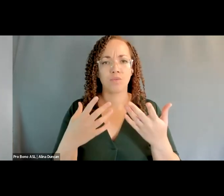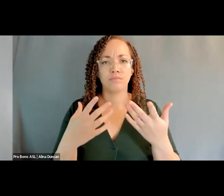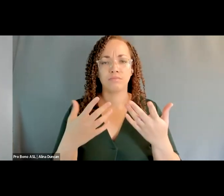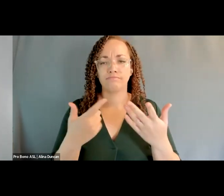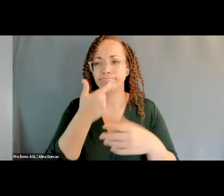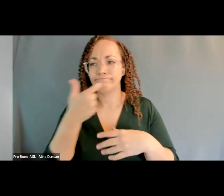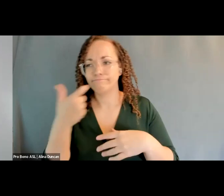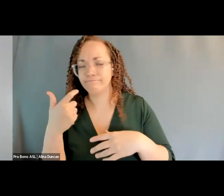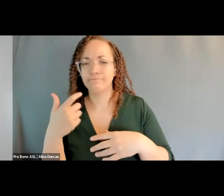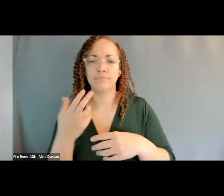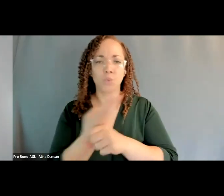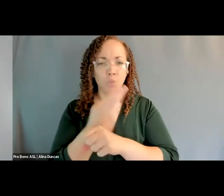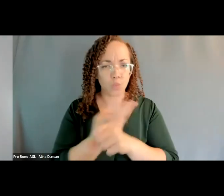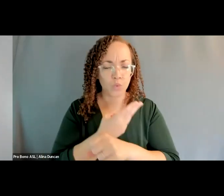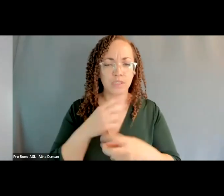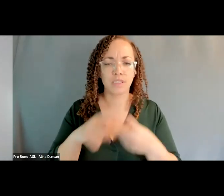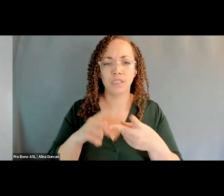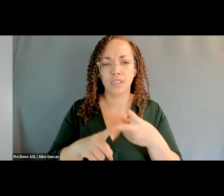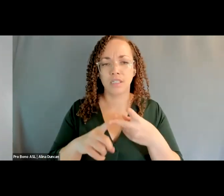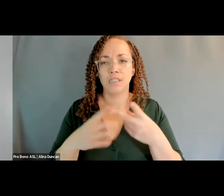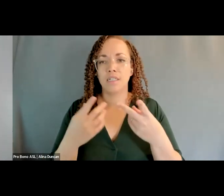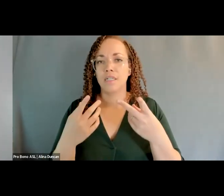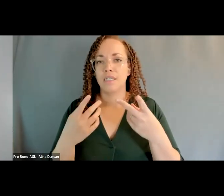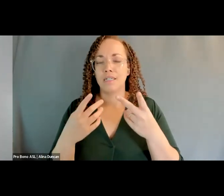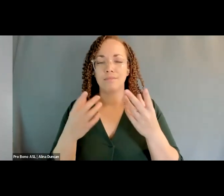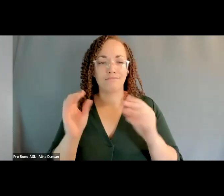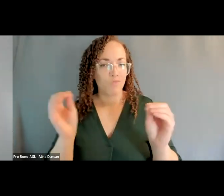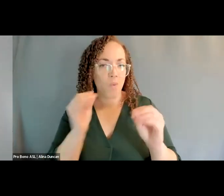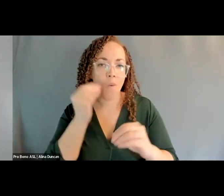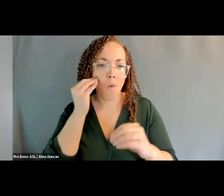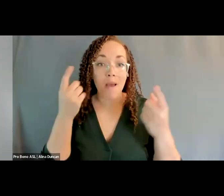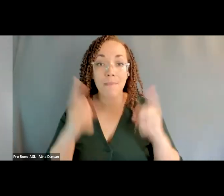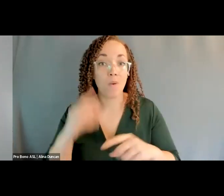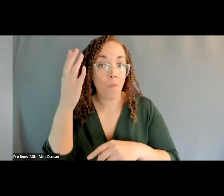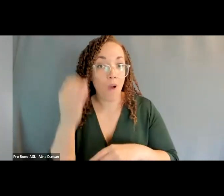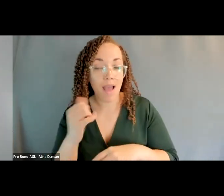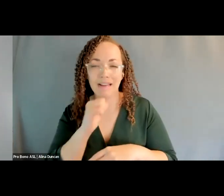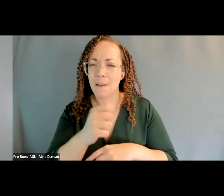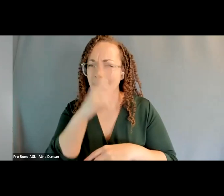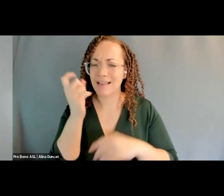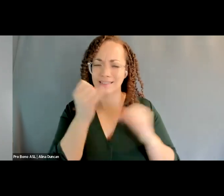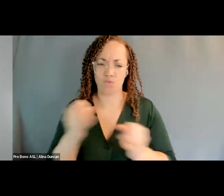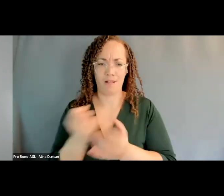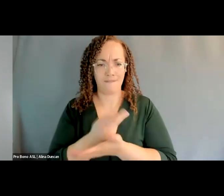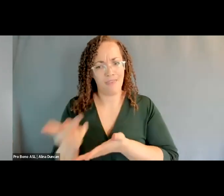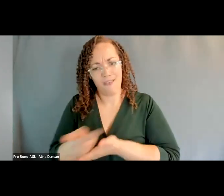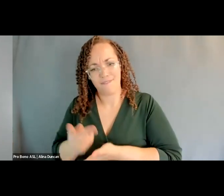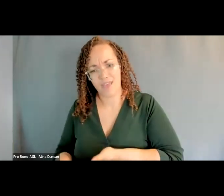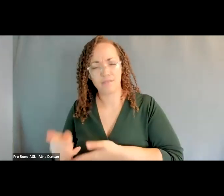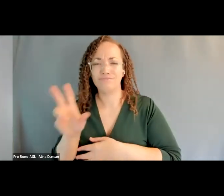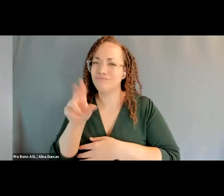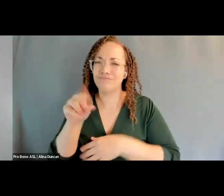like houselessness occur not because of individual failure, but because of systemic failures like government abandonment